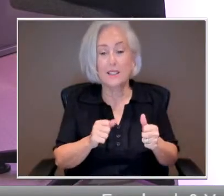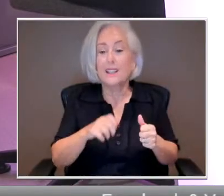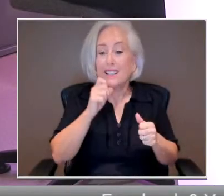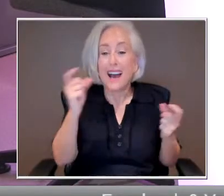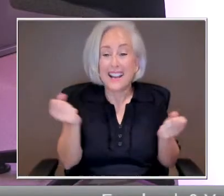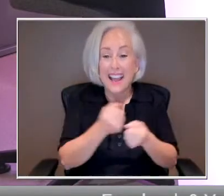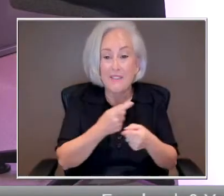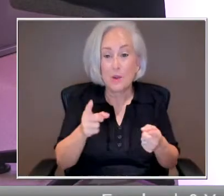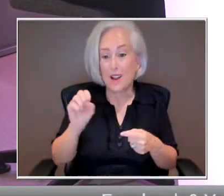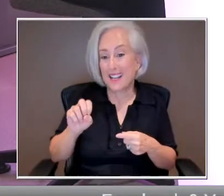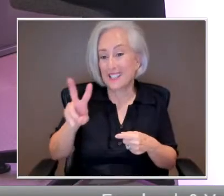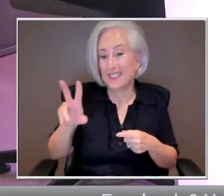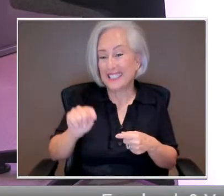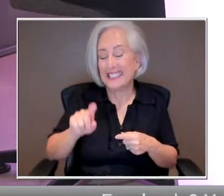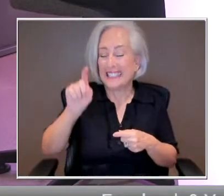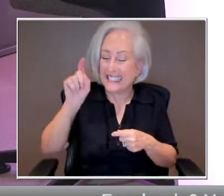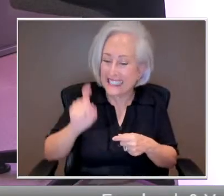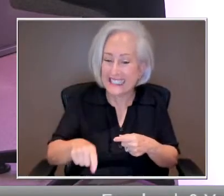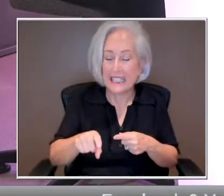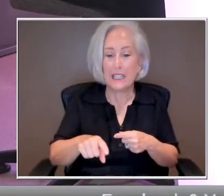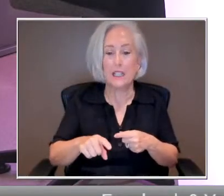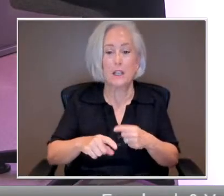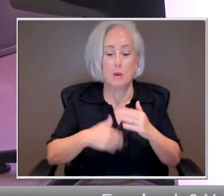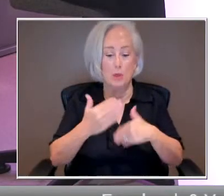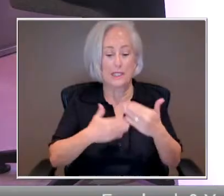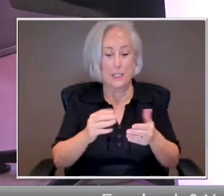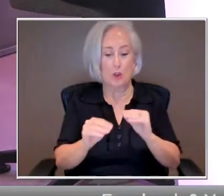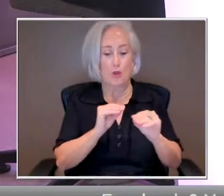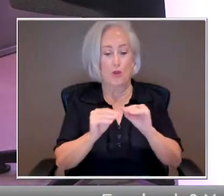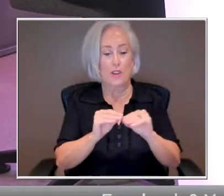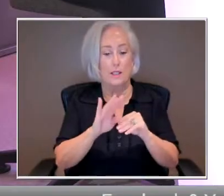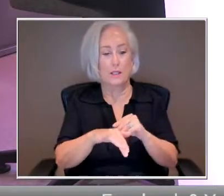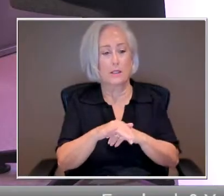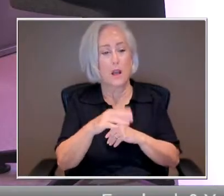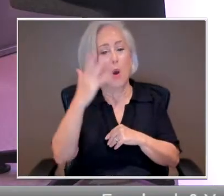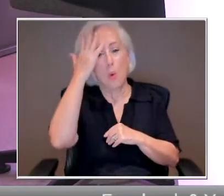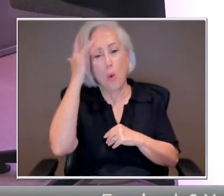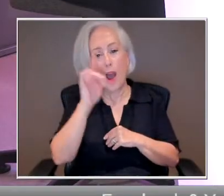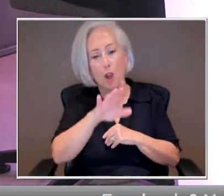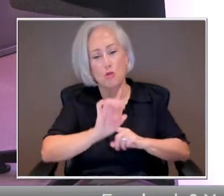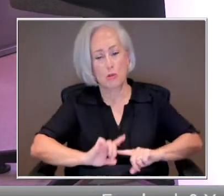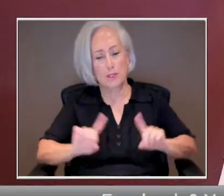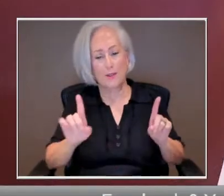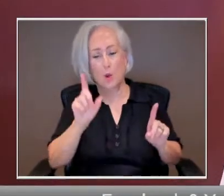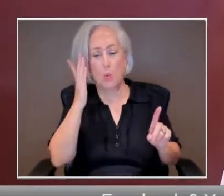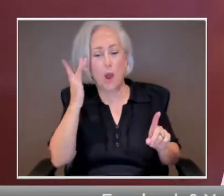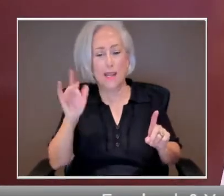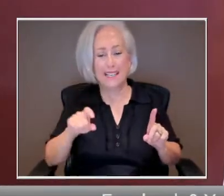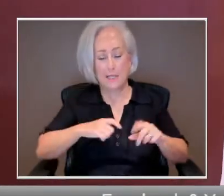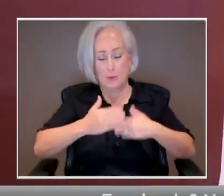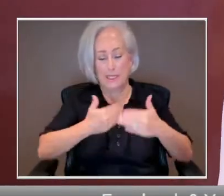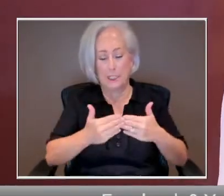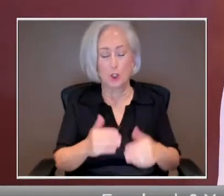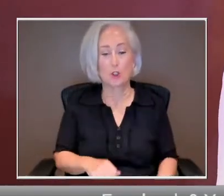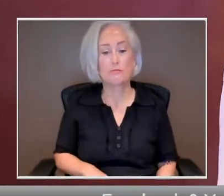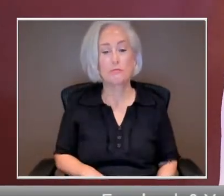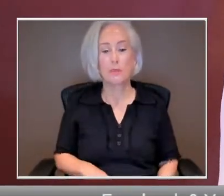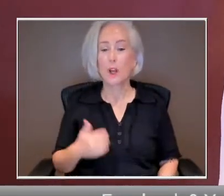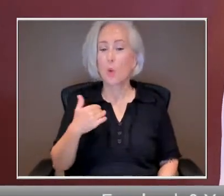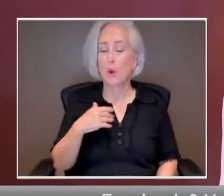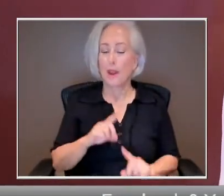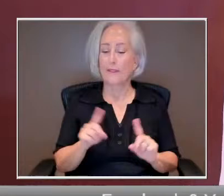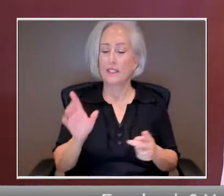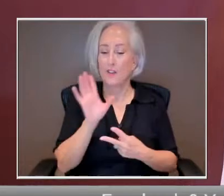a procedure to fix it. Why was Nicole's case different? Great question. So, there are different options for treatment of